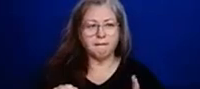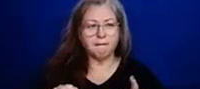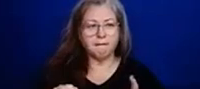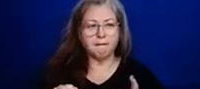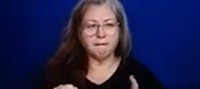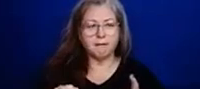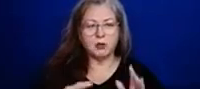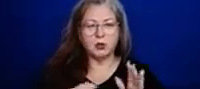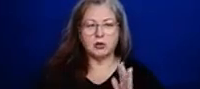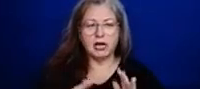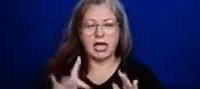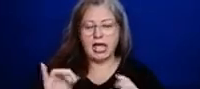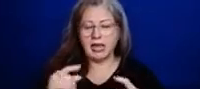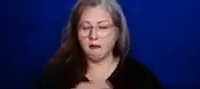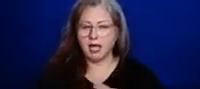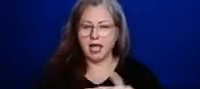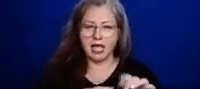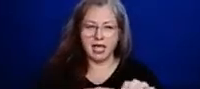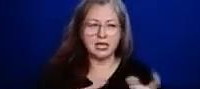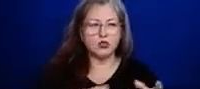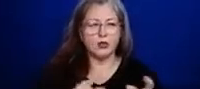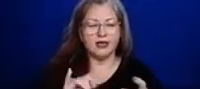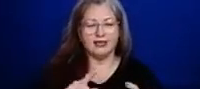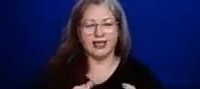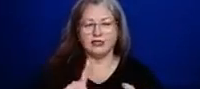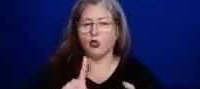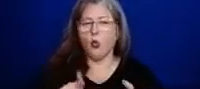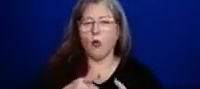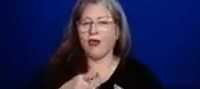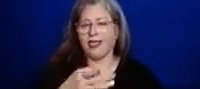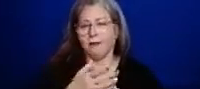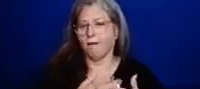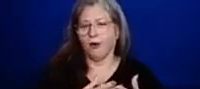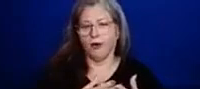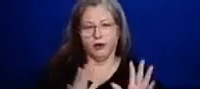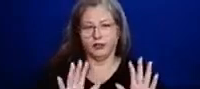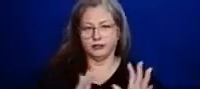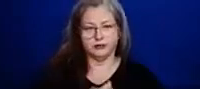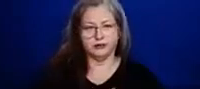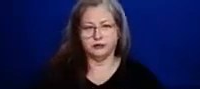centimeters, and this is a fragment of it.